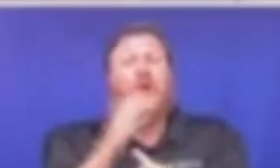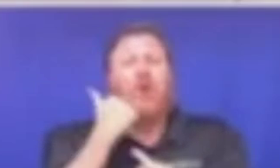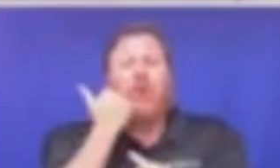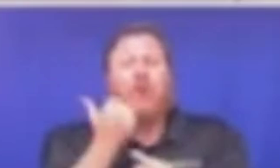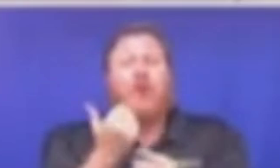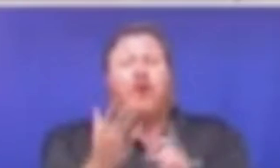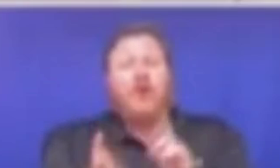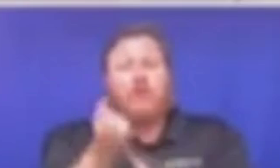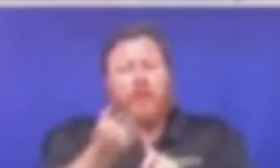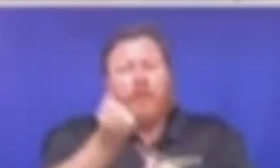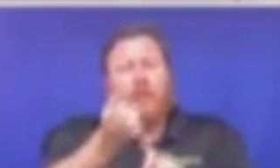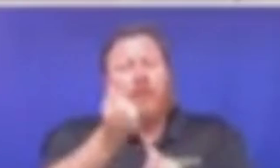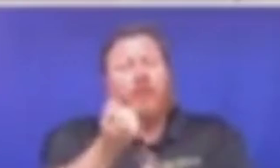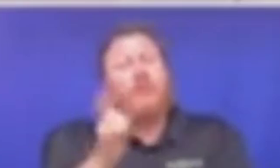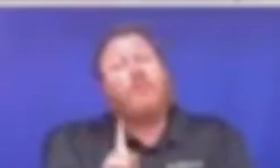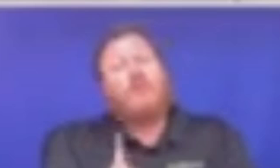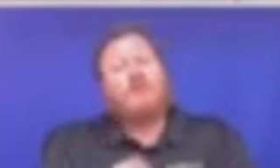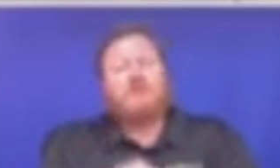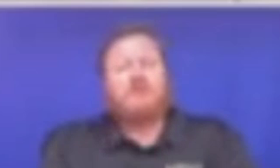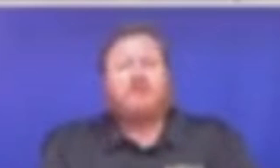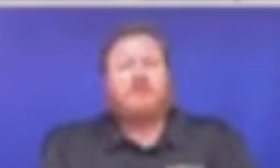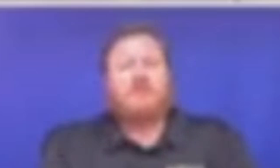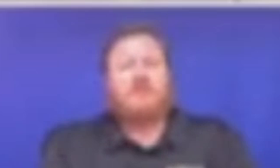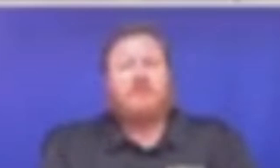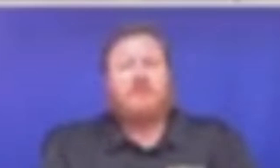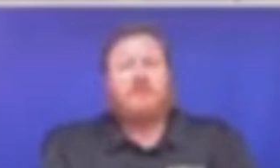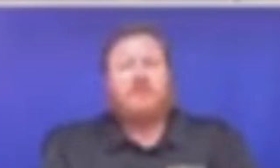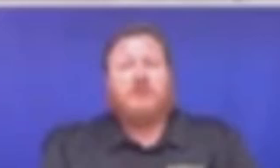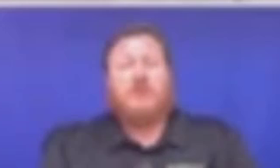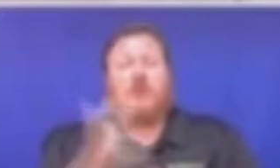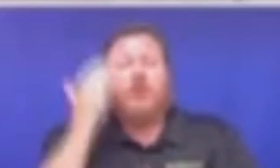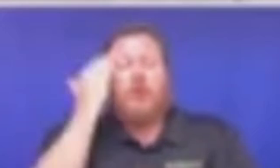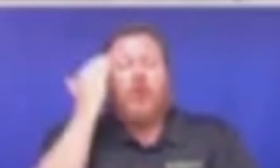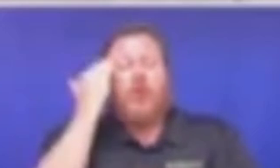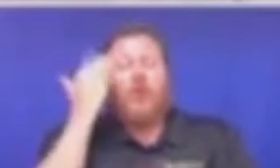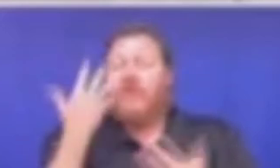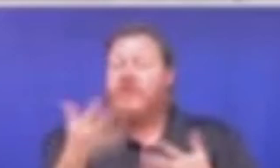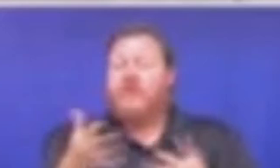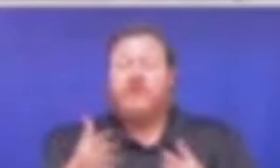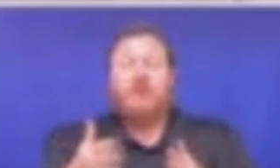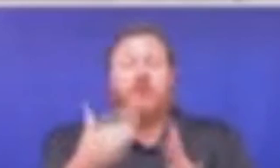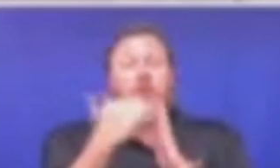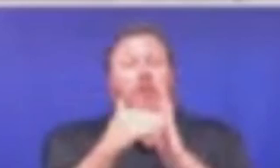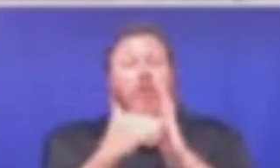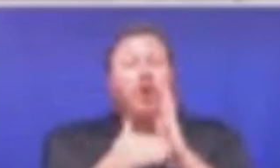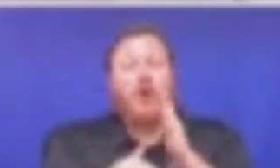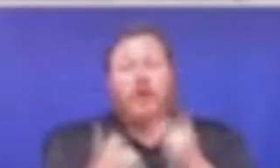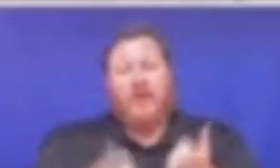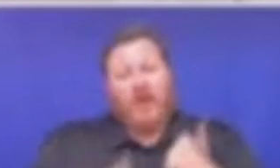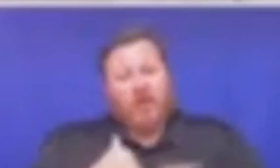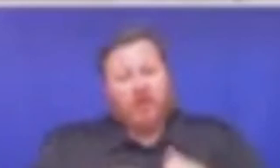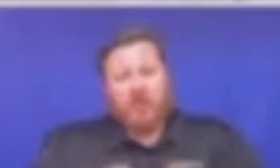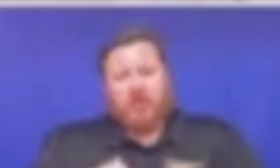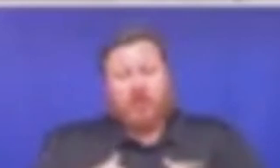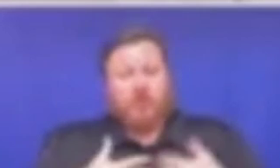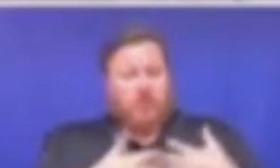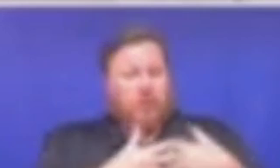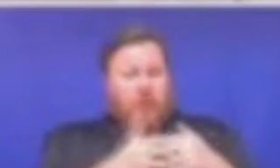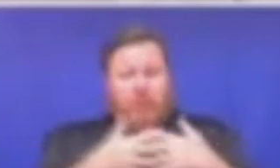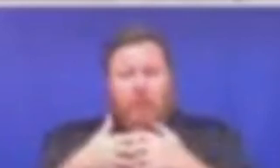achieve. And we know that having set out a very clear program of action, we